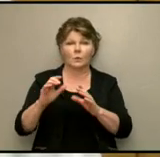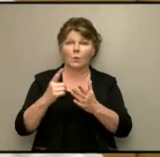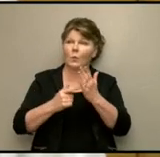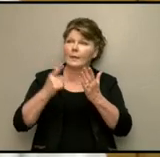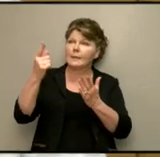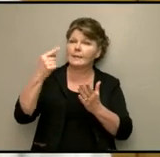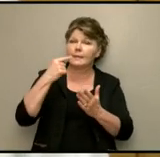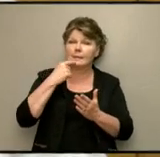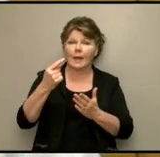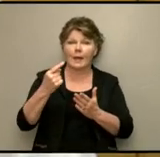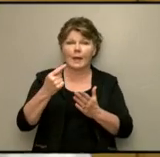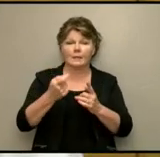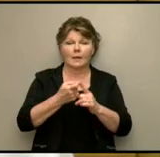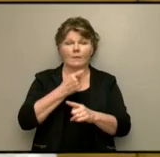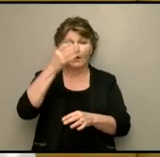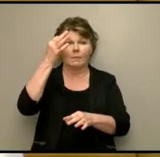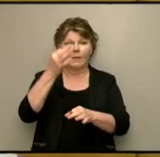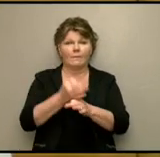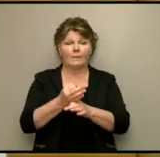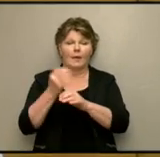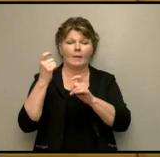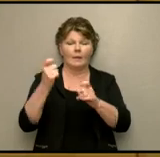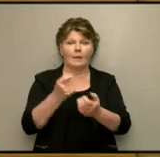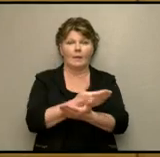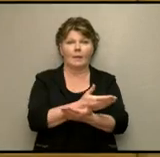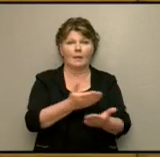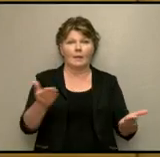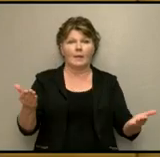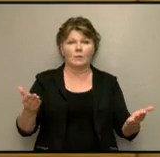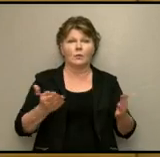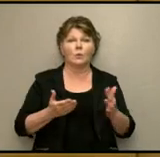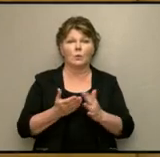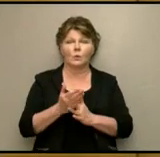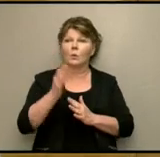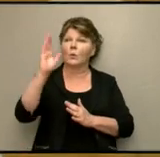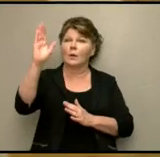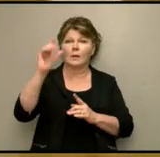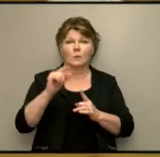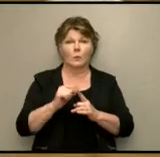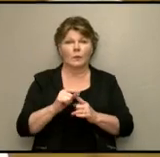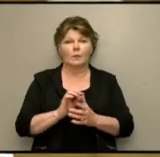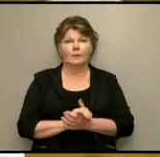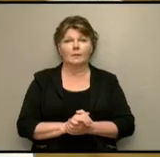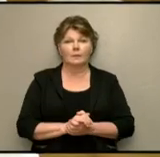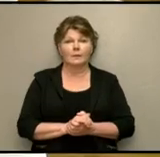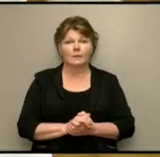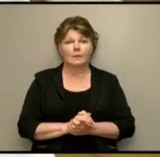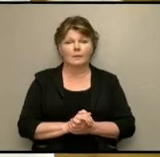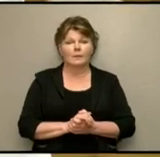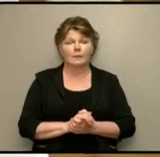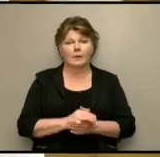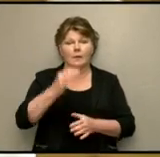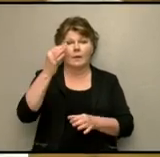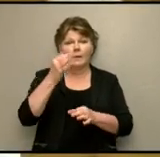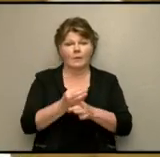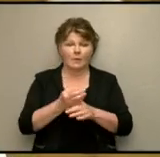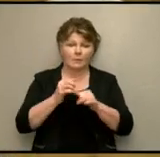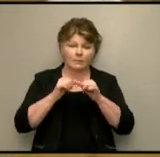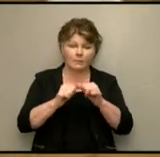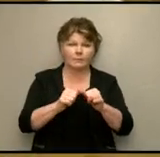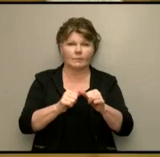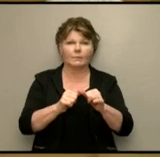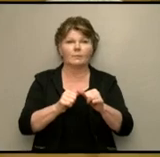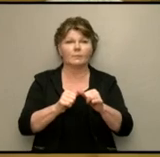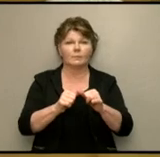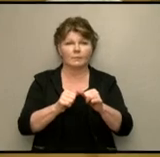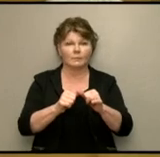says, flows from the faith he gives you through his words. But faith is an ongoing struggle, isn't